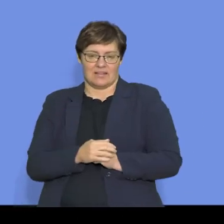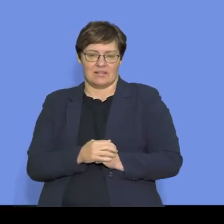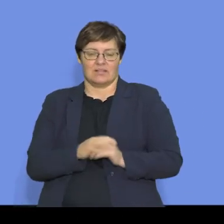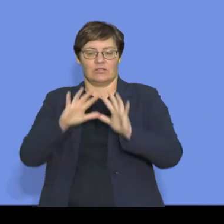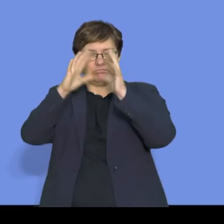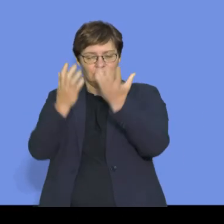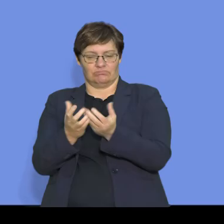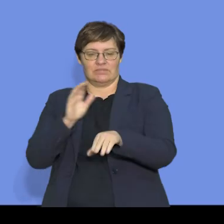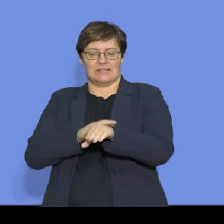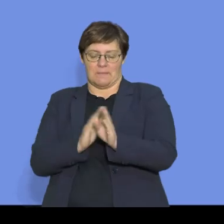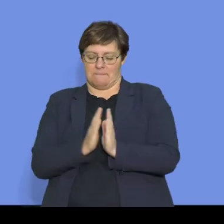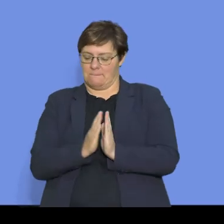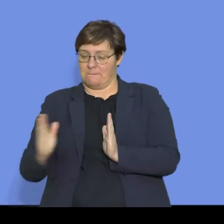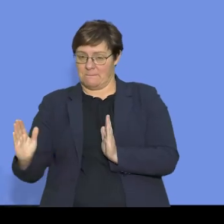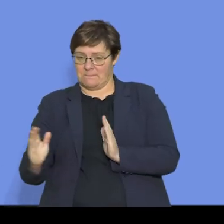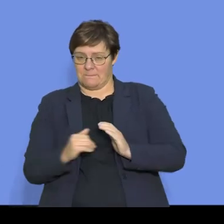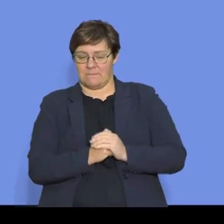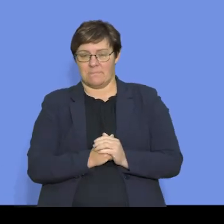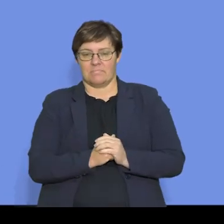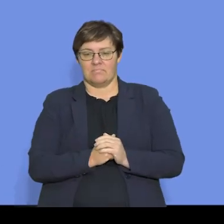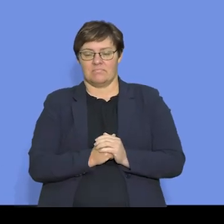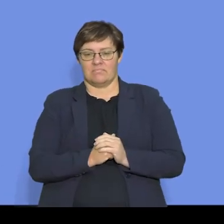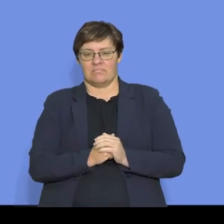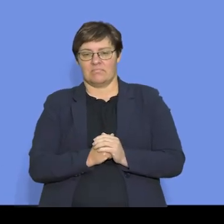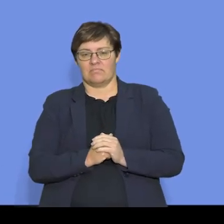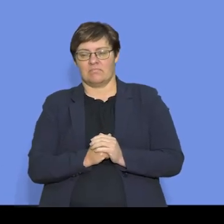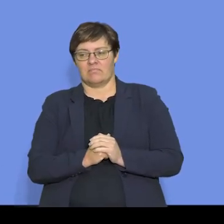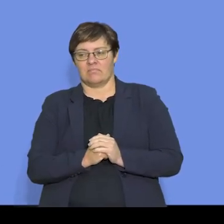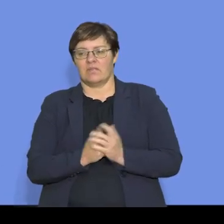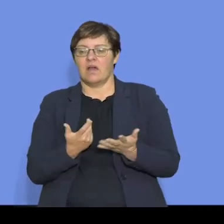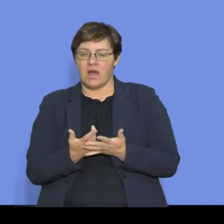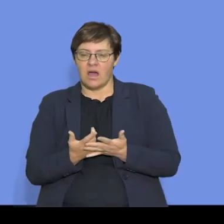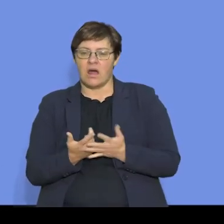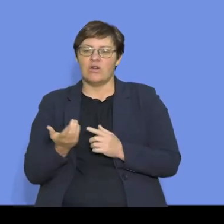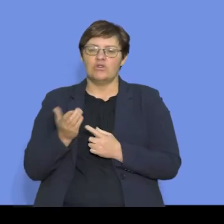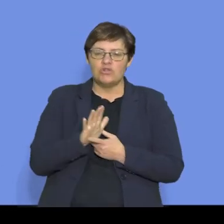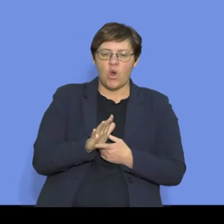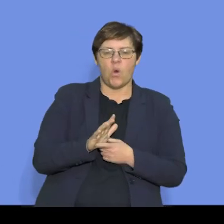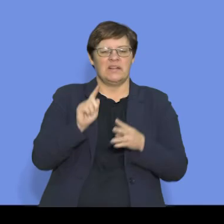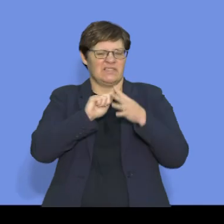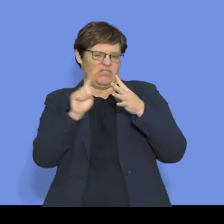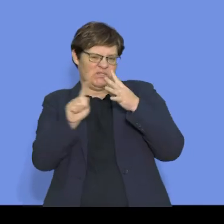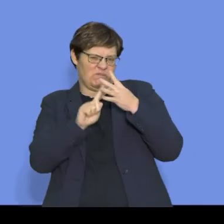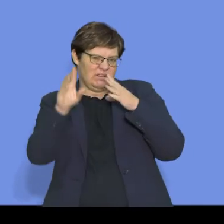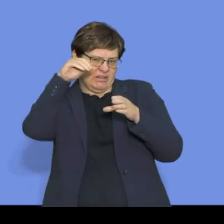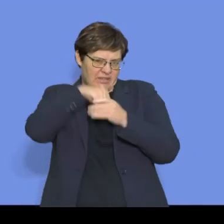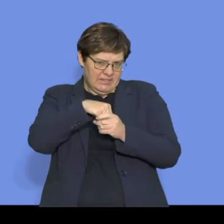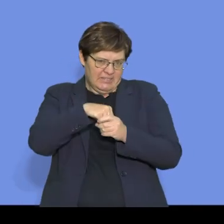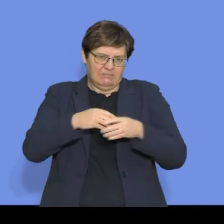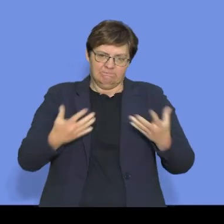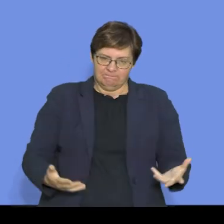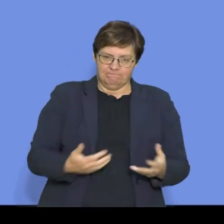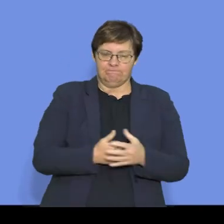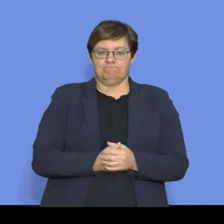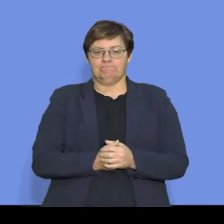to the geological timescale. They just show different aspects.